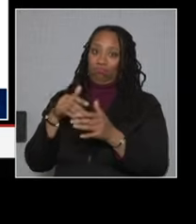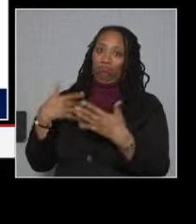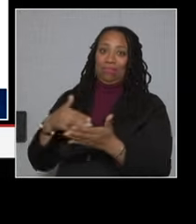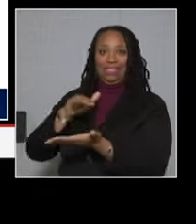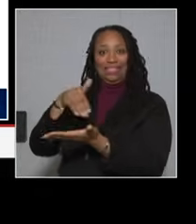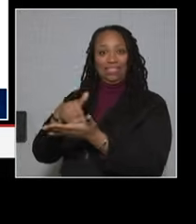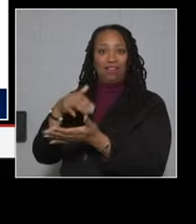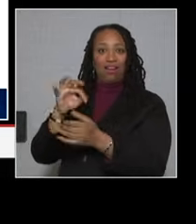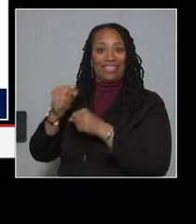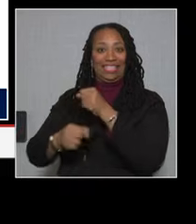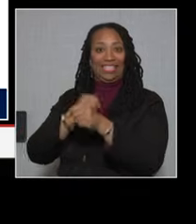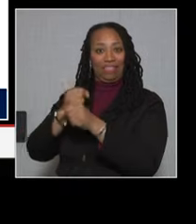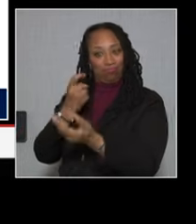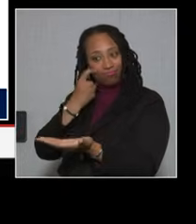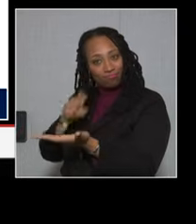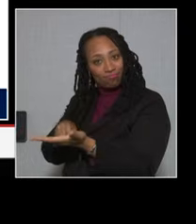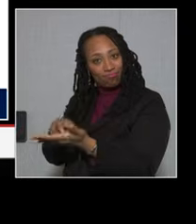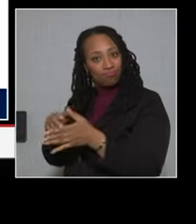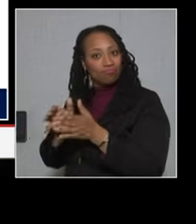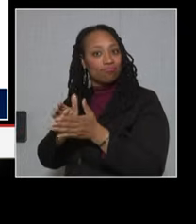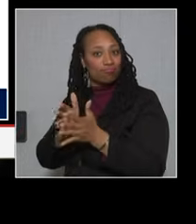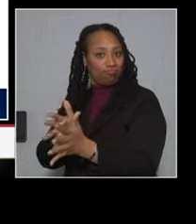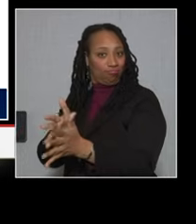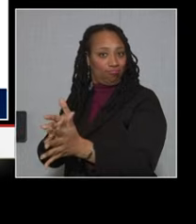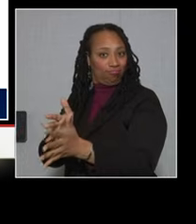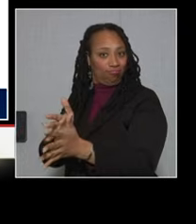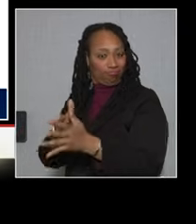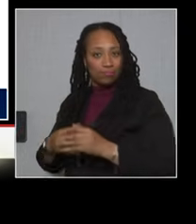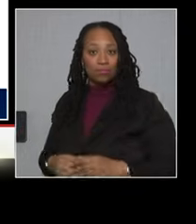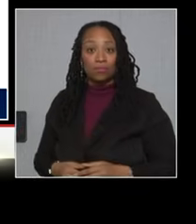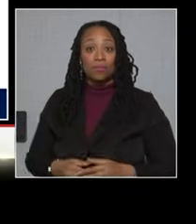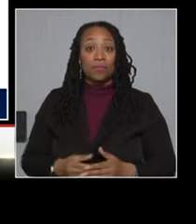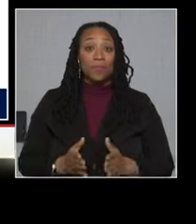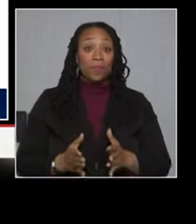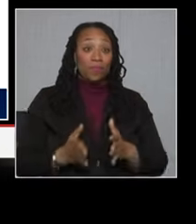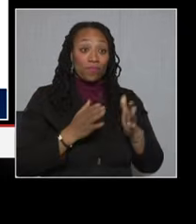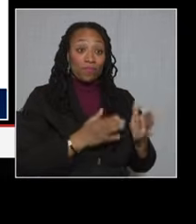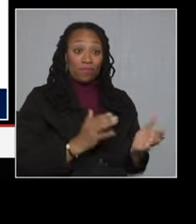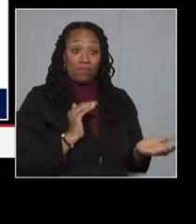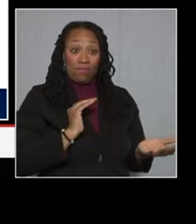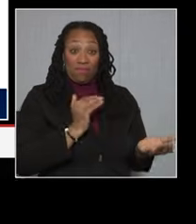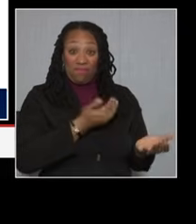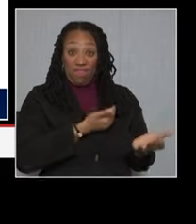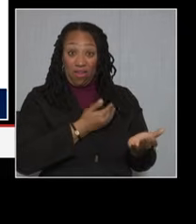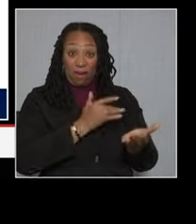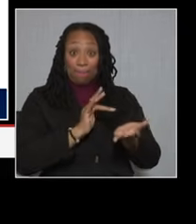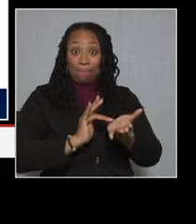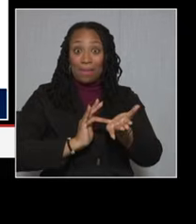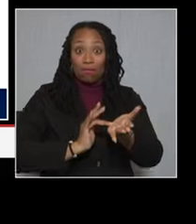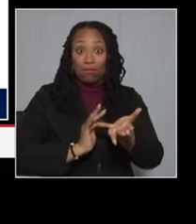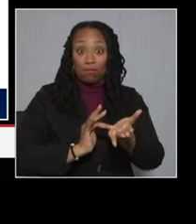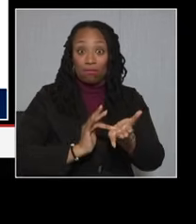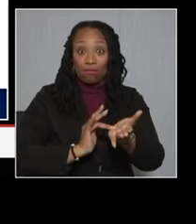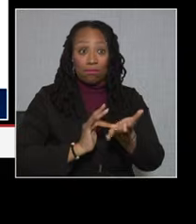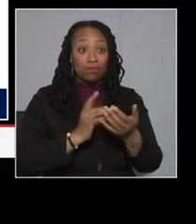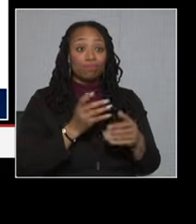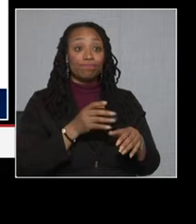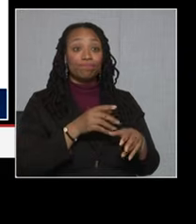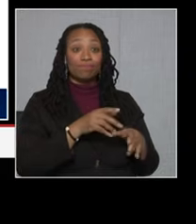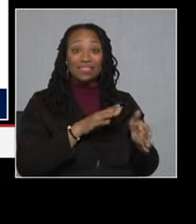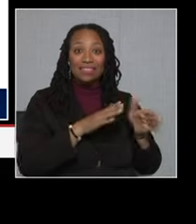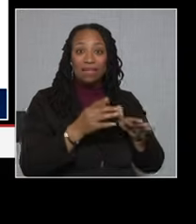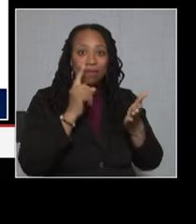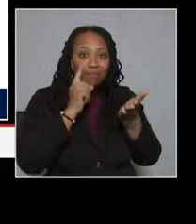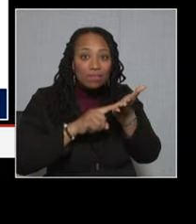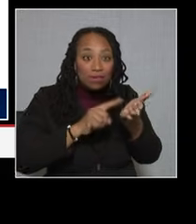500 departments out of the 22,000 in the country to receive that rating. That was a 10-year process that culminated this year. And our